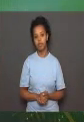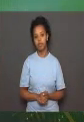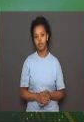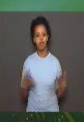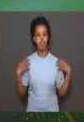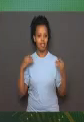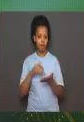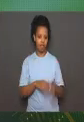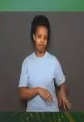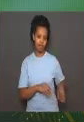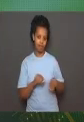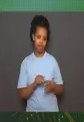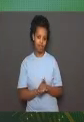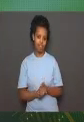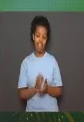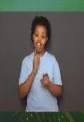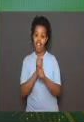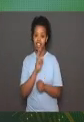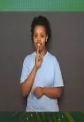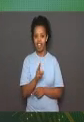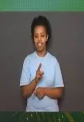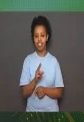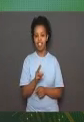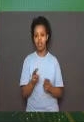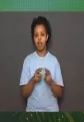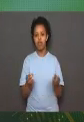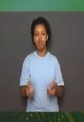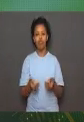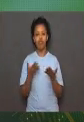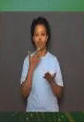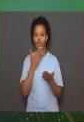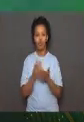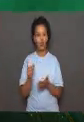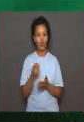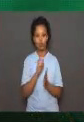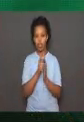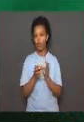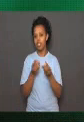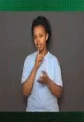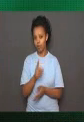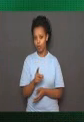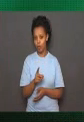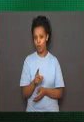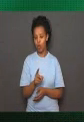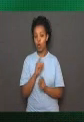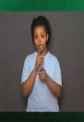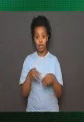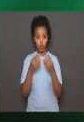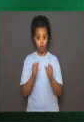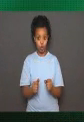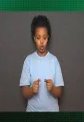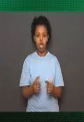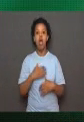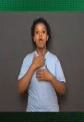Hello again, students. I am sure you thought of many great examples. You could have said